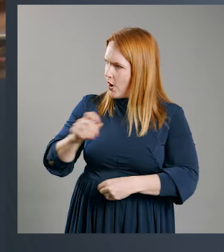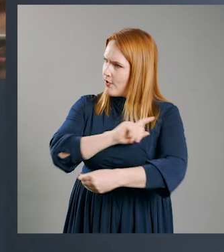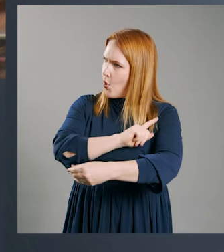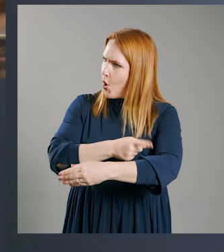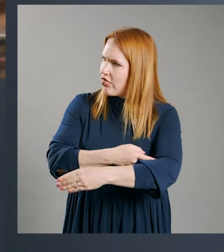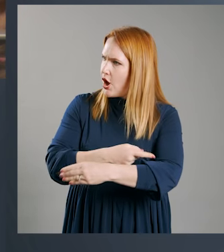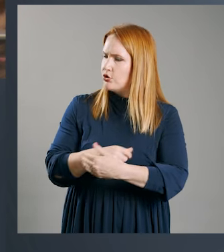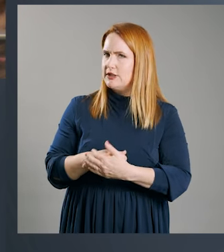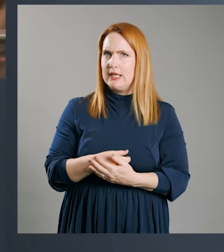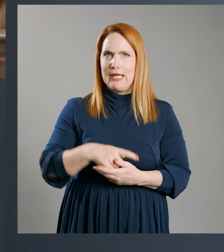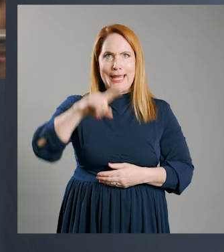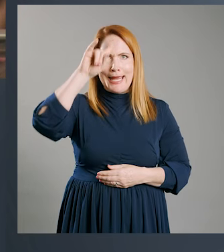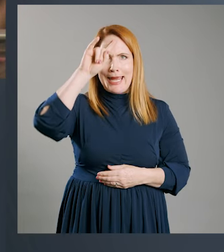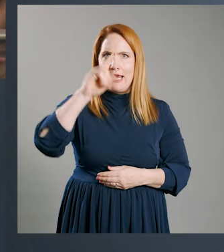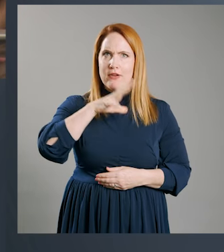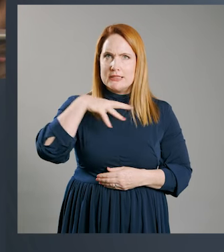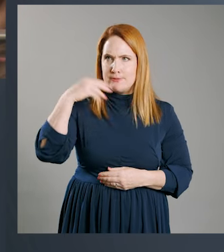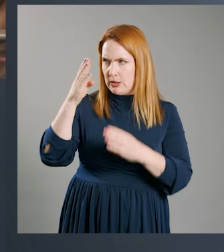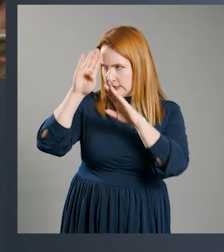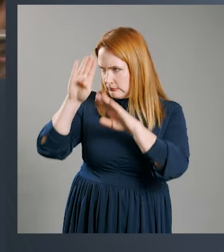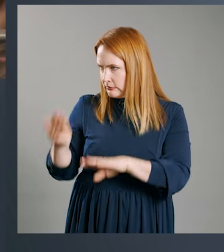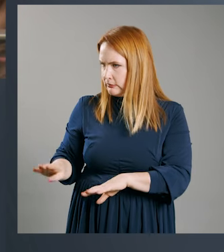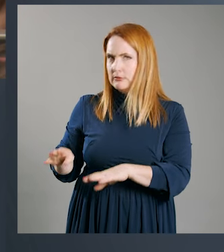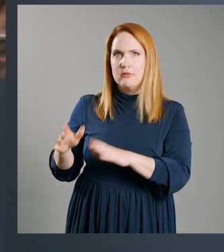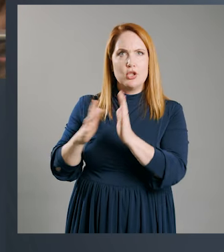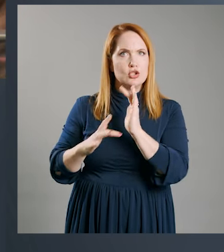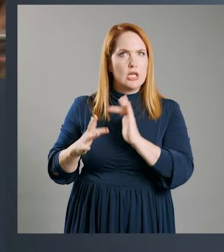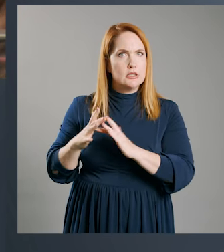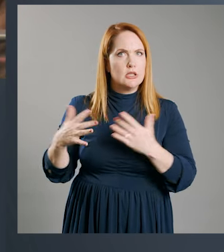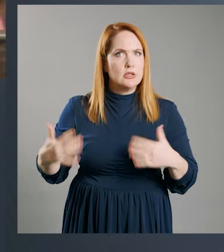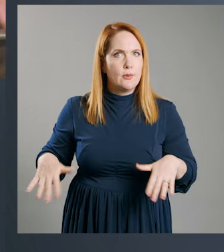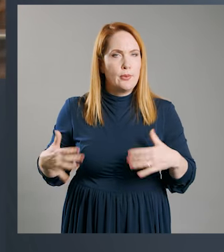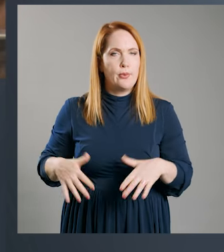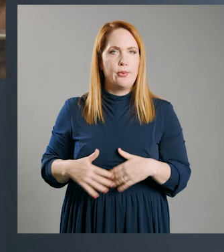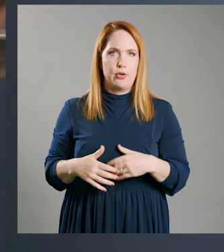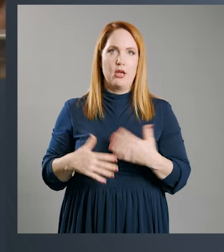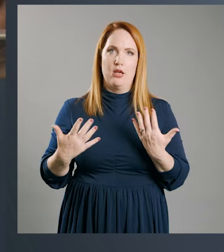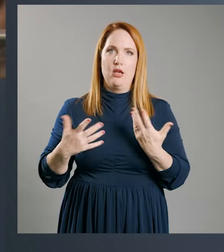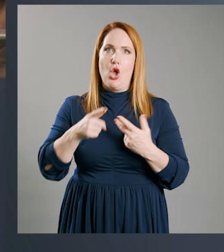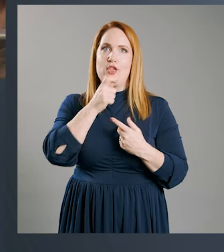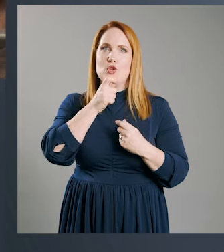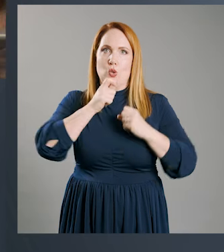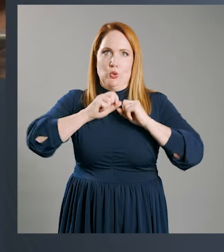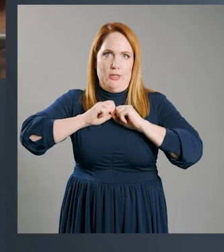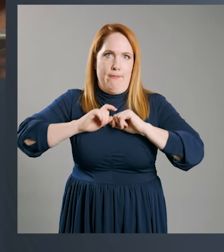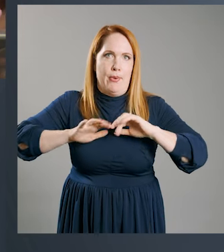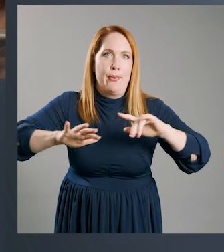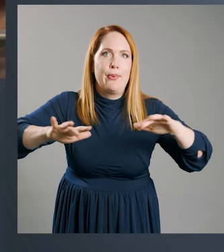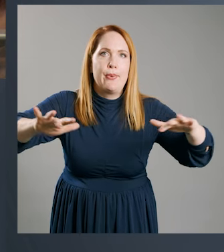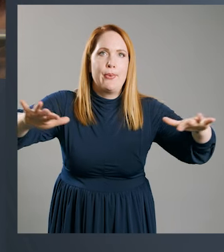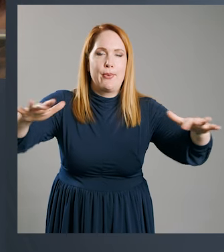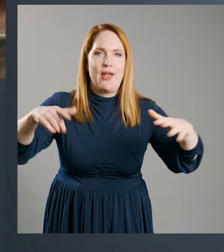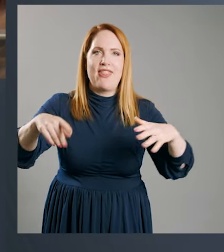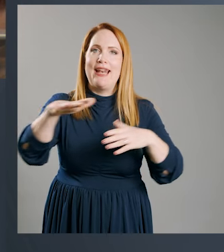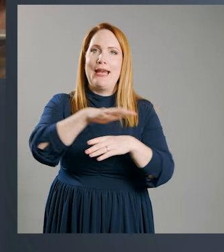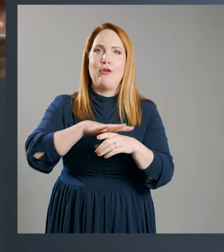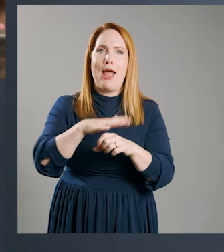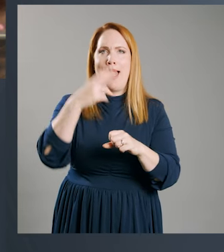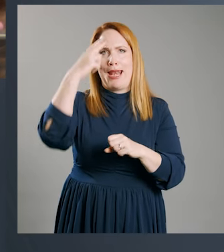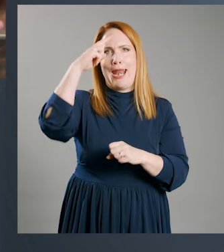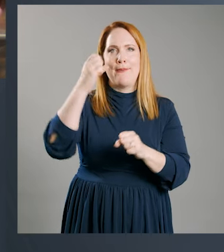"It has authority. Even evil spirits obey his orders." And the news about Jesus spread quickly throughout the entire region